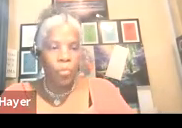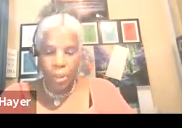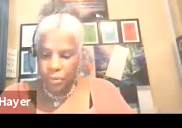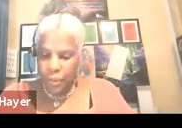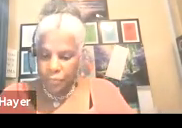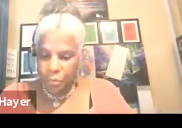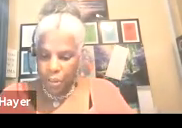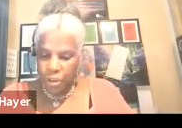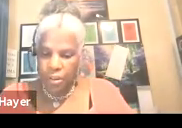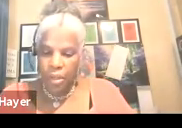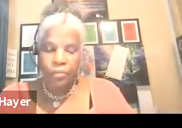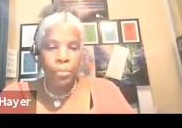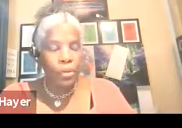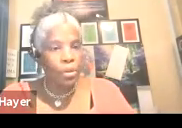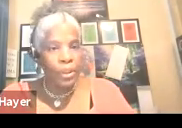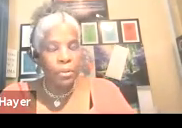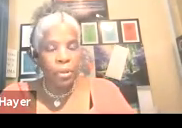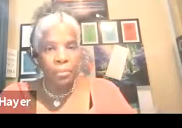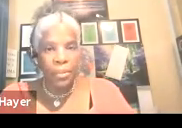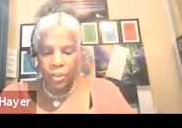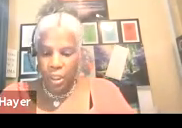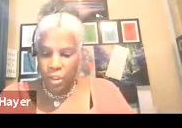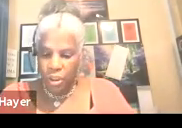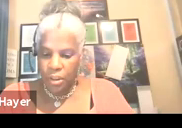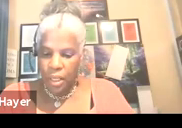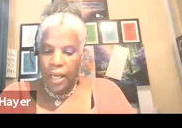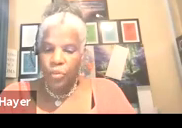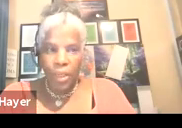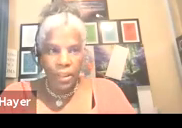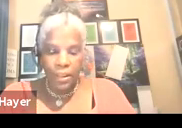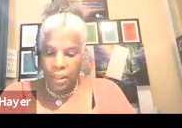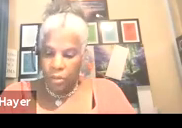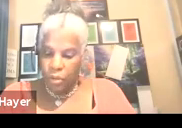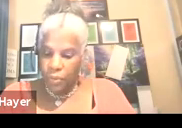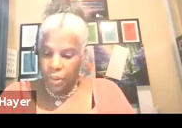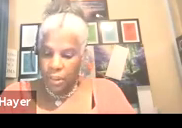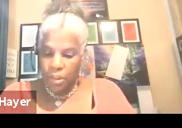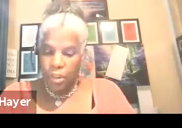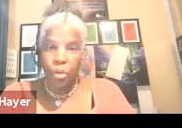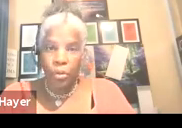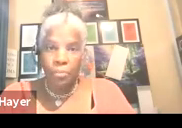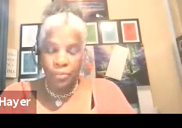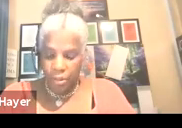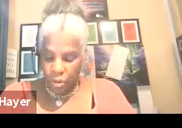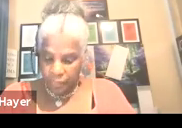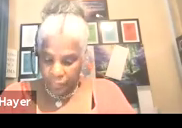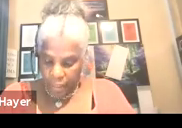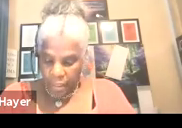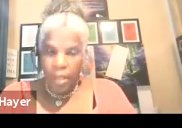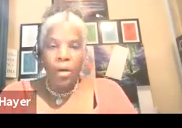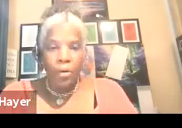hear wonderful information from both the U.S. Department of Education as well as the Centers for Disease Control and